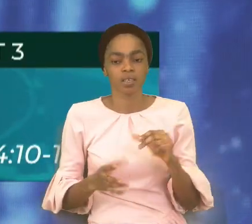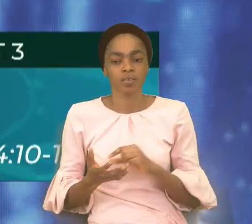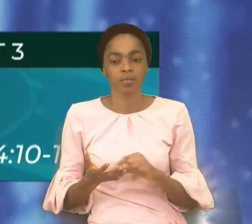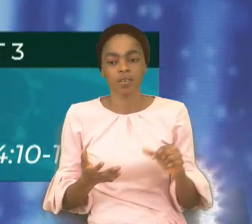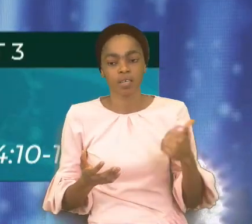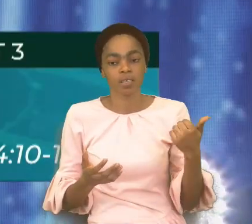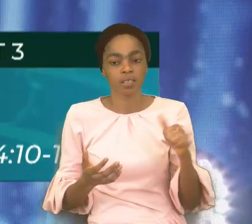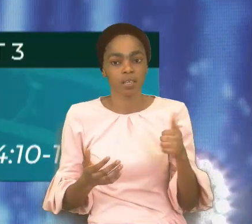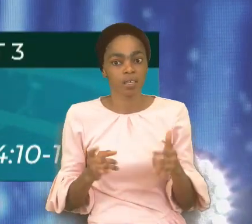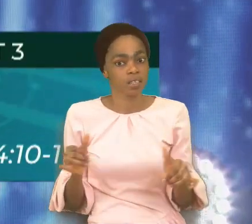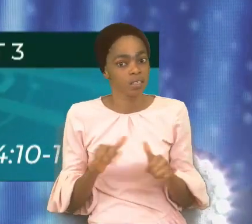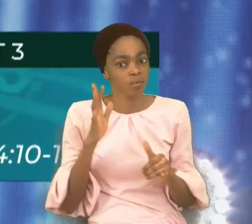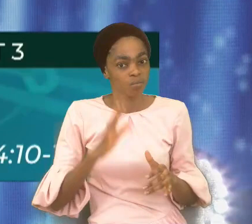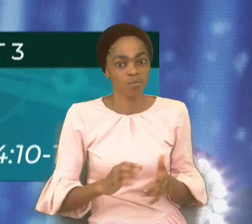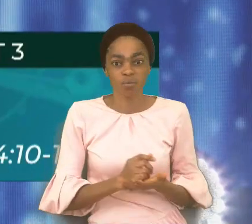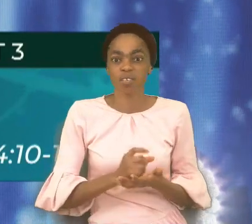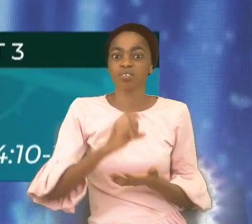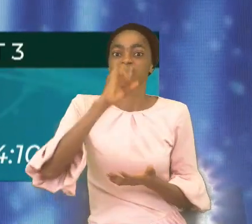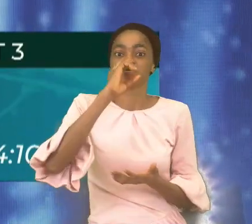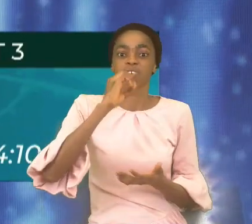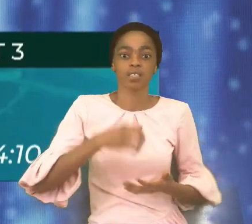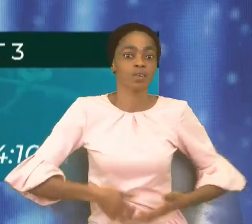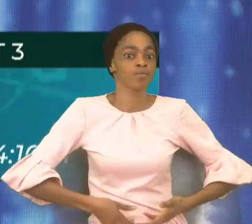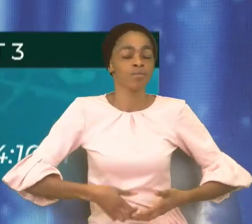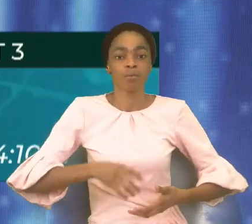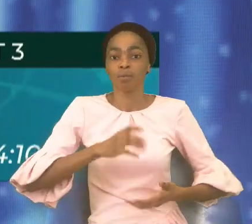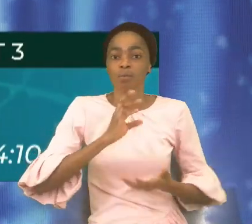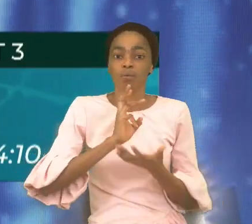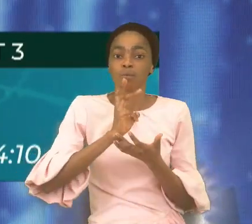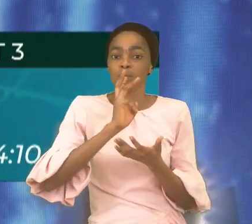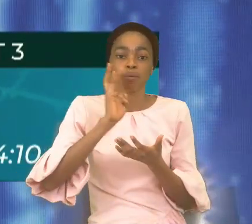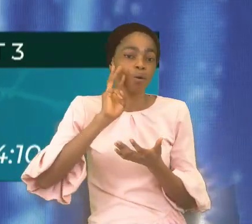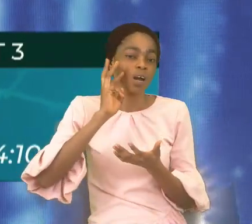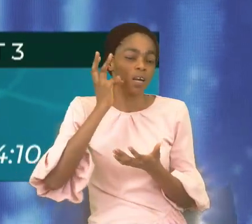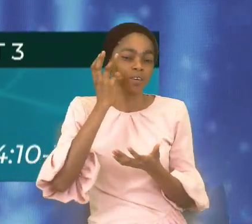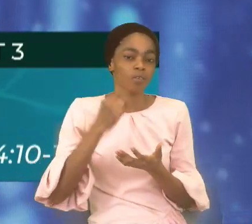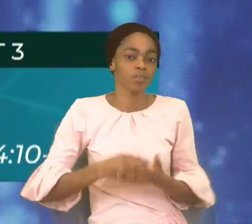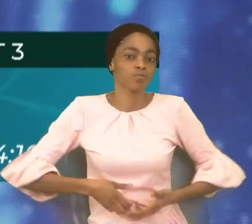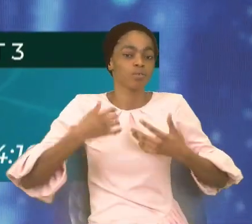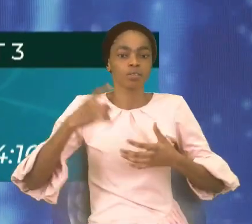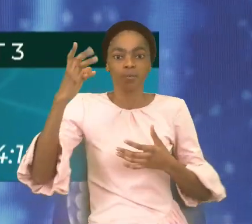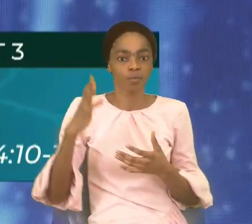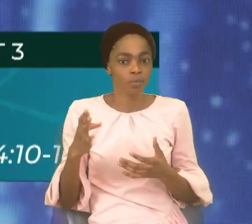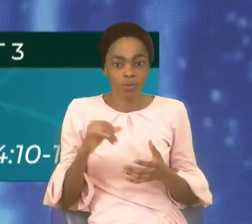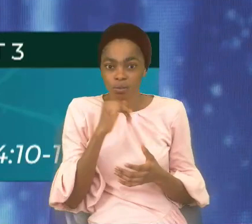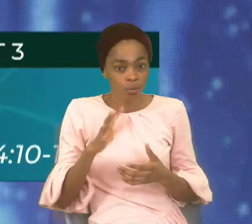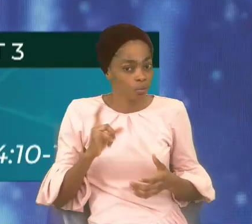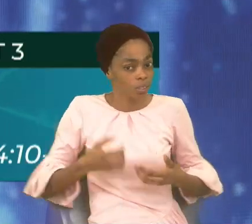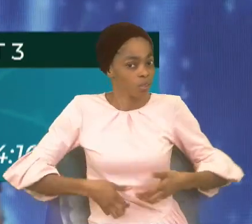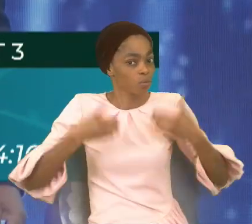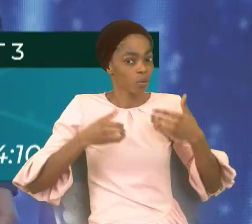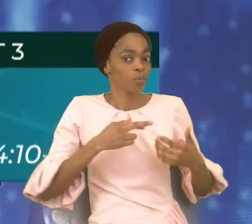Nebuchadnezzar, the fury of Nebuchadnezzar, but the wrath of God, which is poured out without